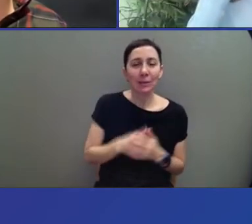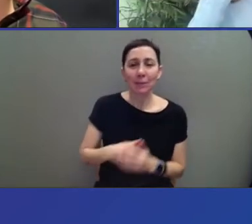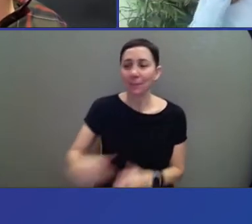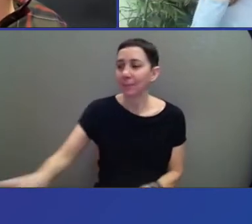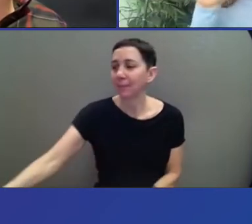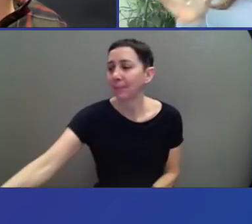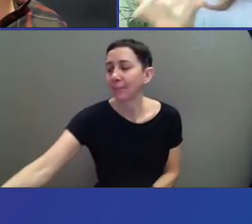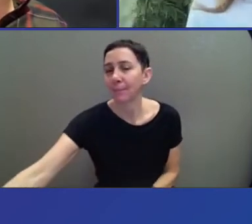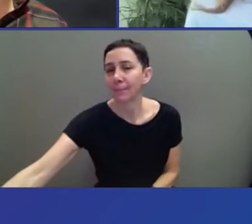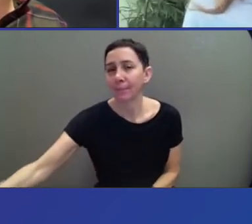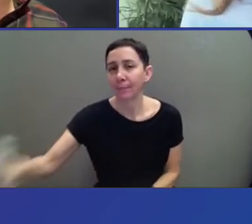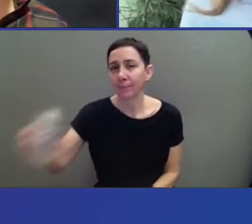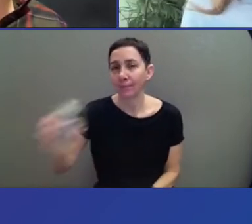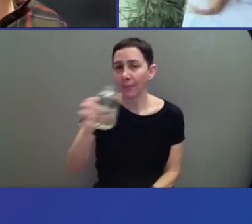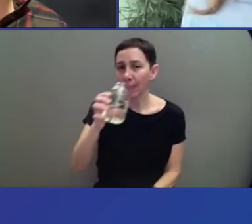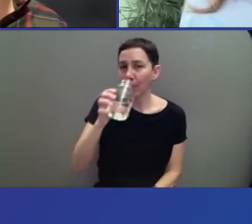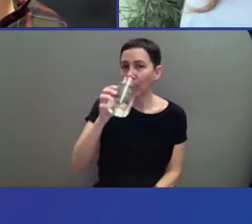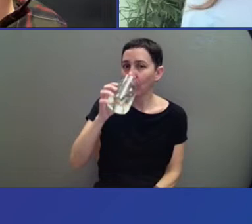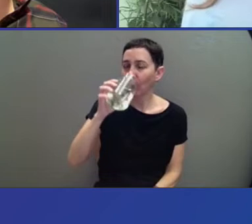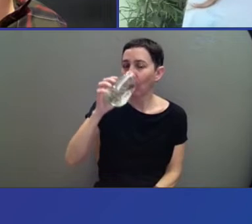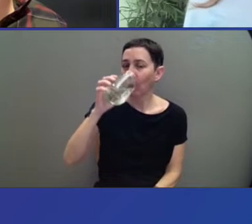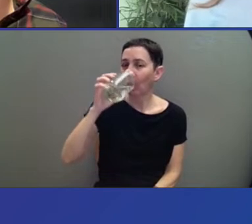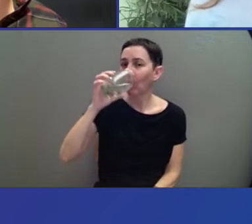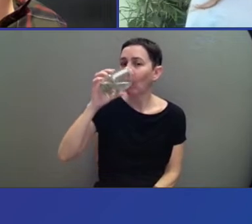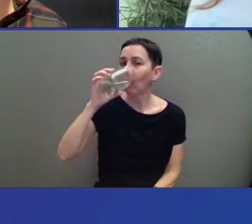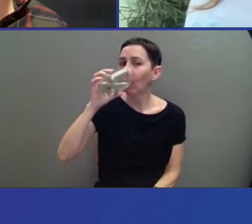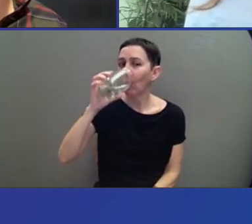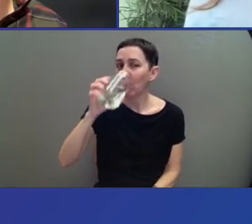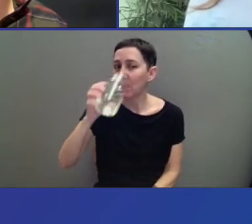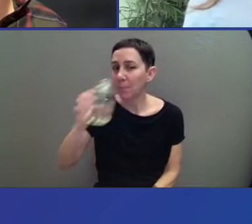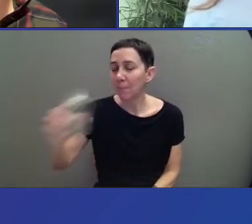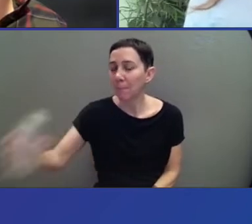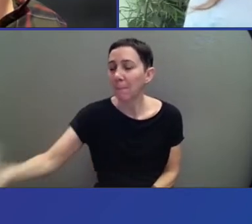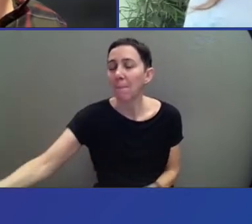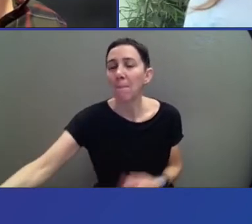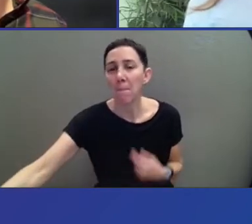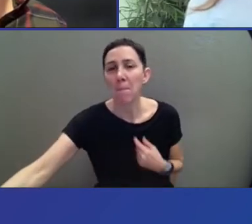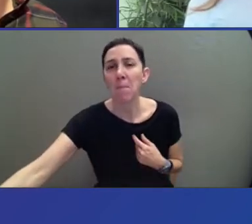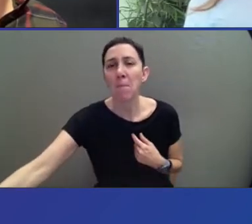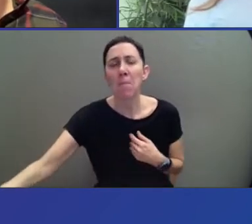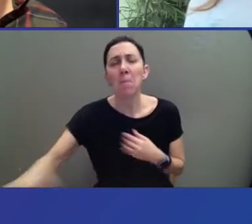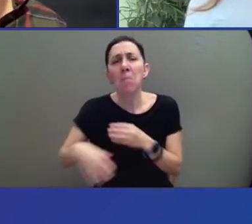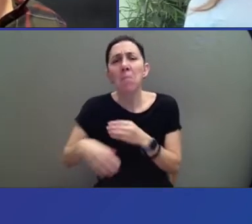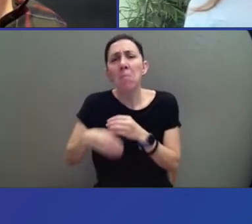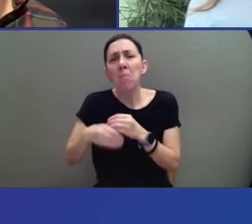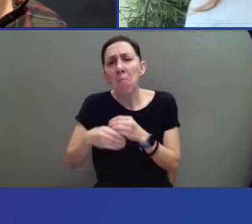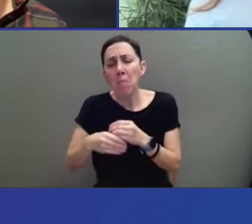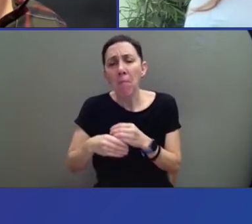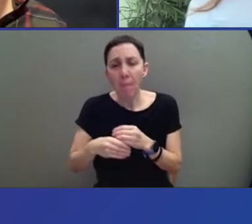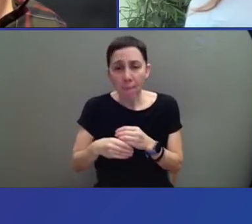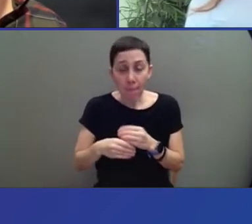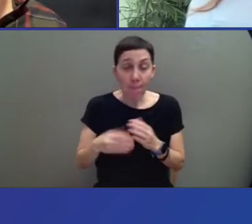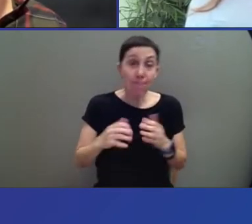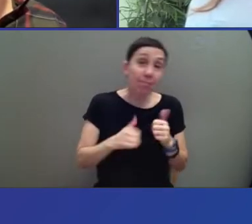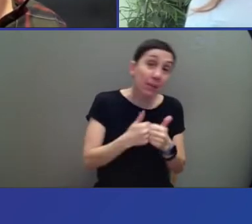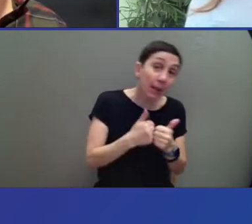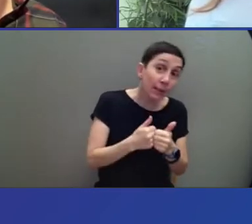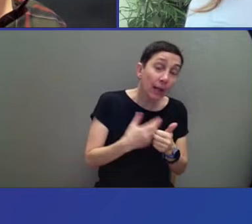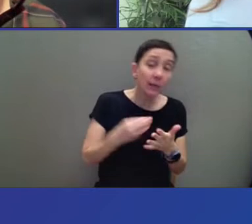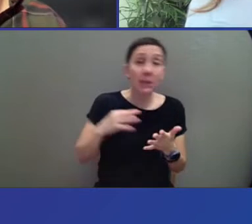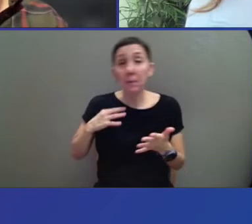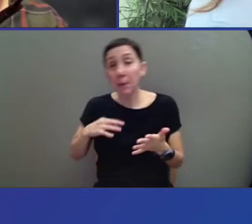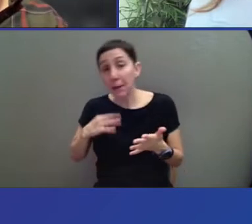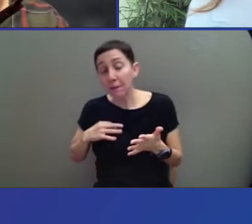I'll echo what they each have said, and don't need to add too much to it. To me, the challenges and the benefits are really